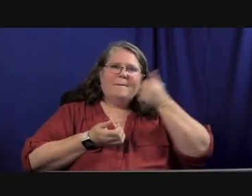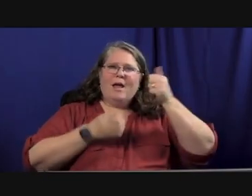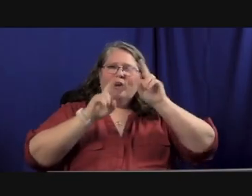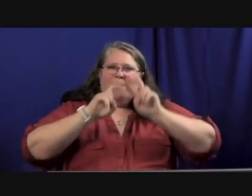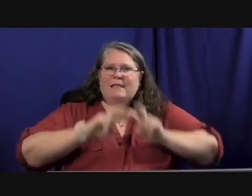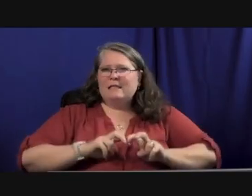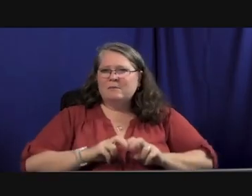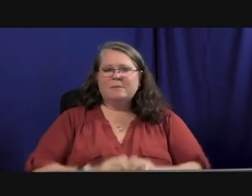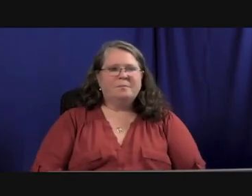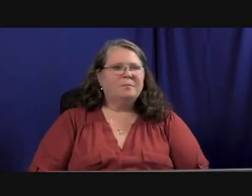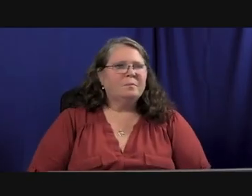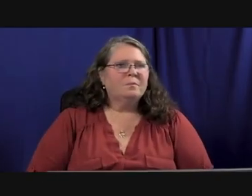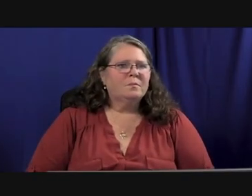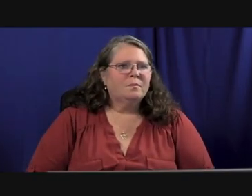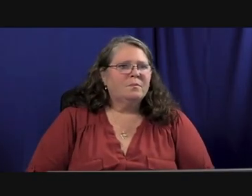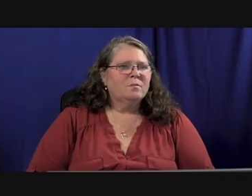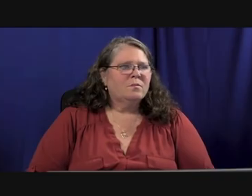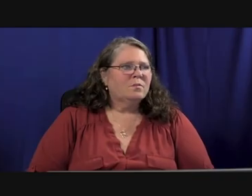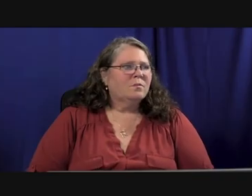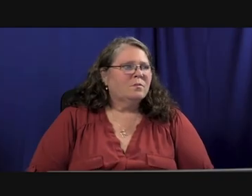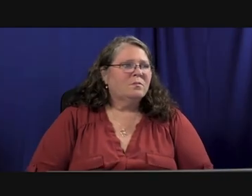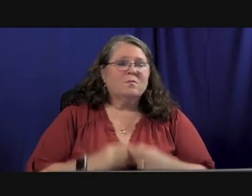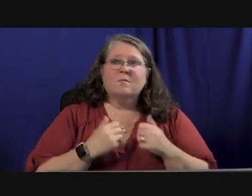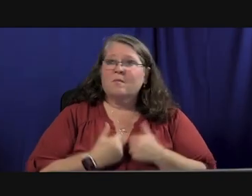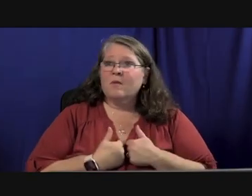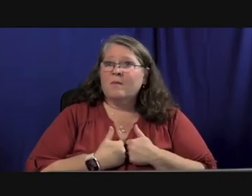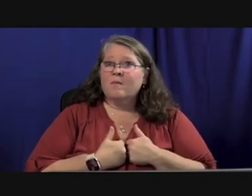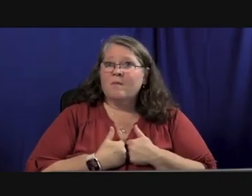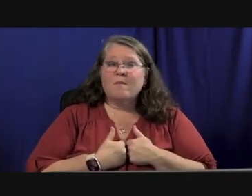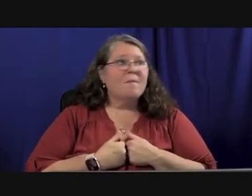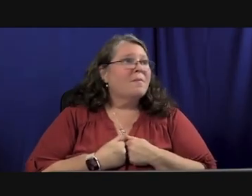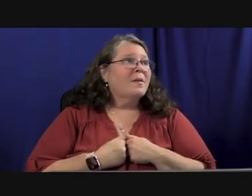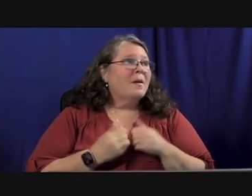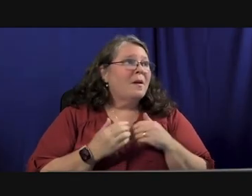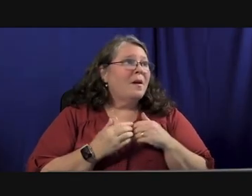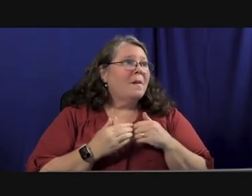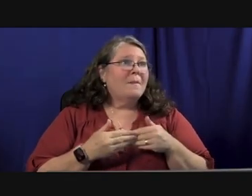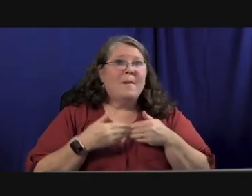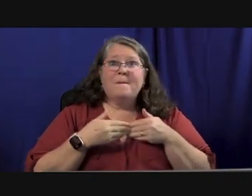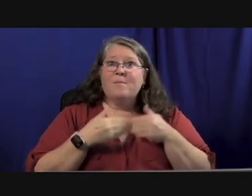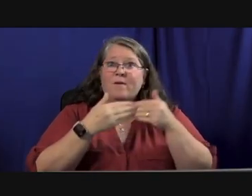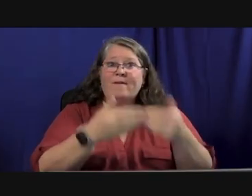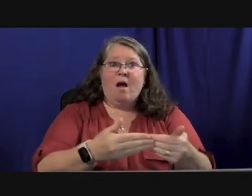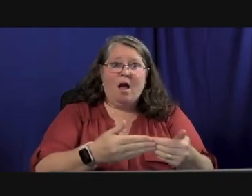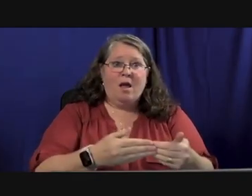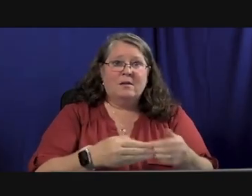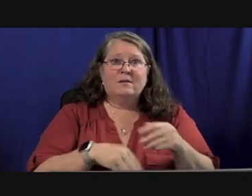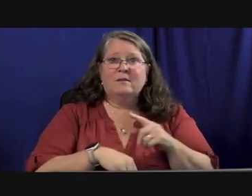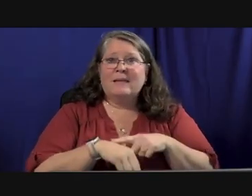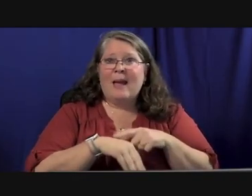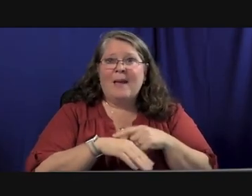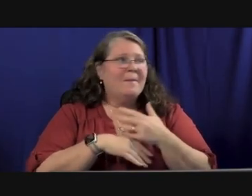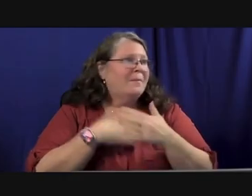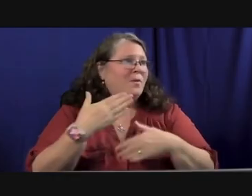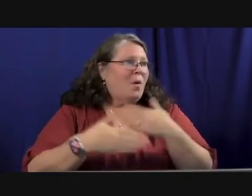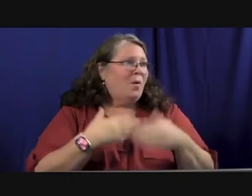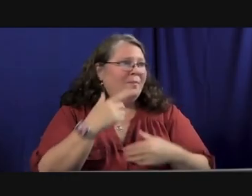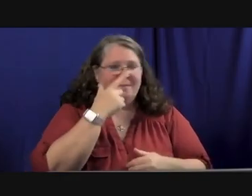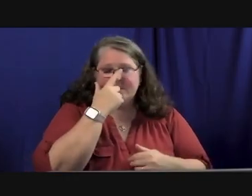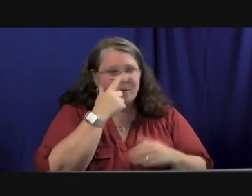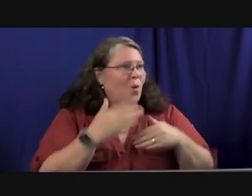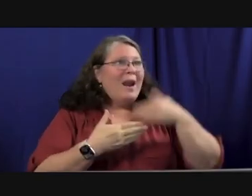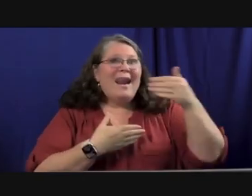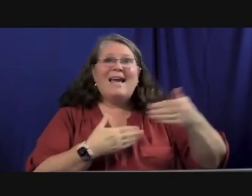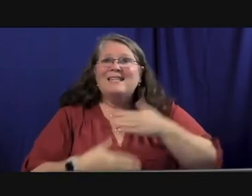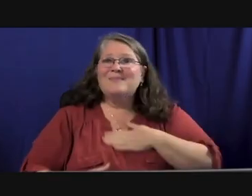where the help is needed. So that is where that evaluation method is crucial. Okay, and now we're going to move on.